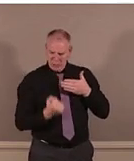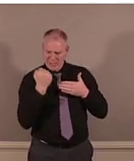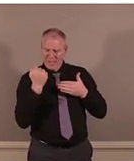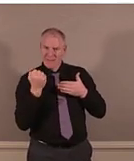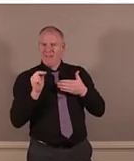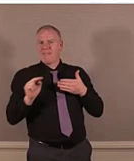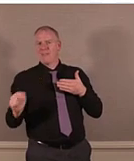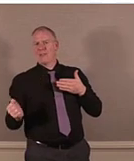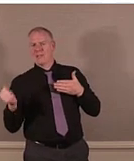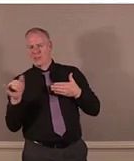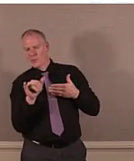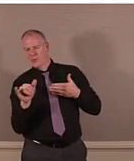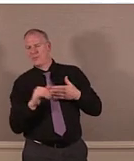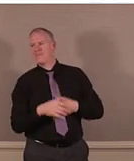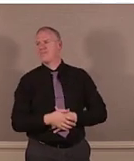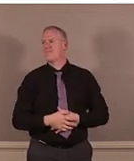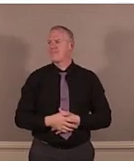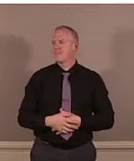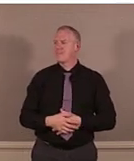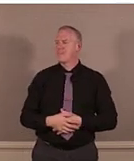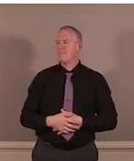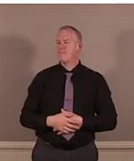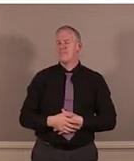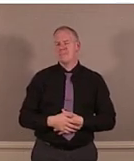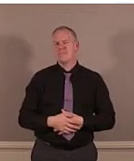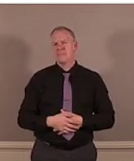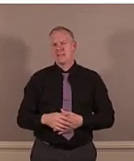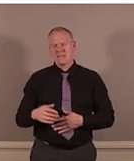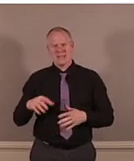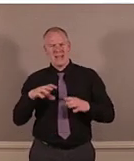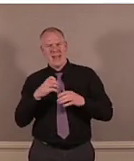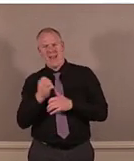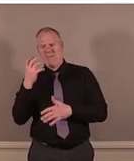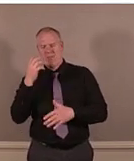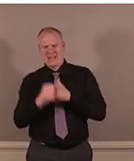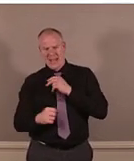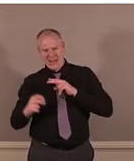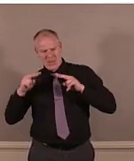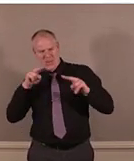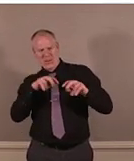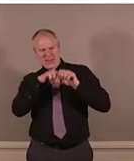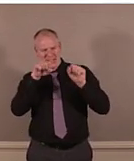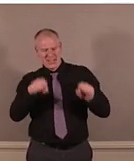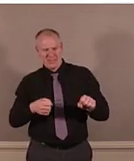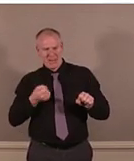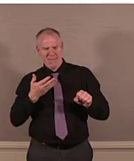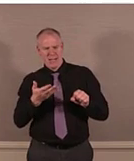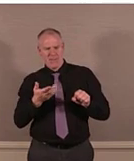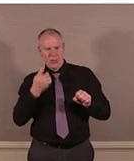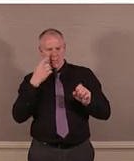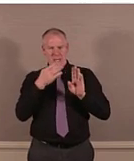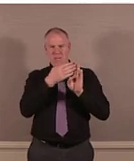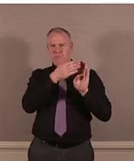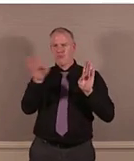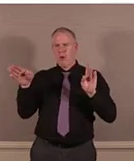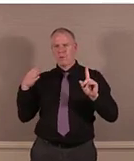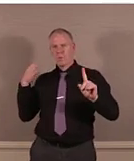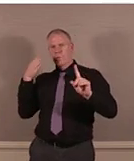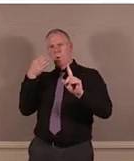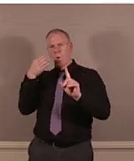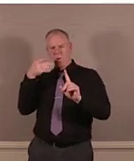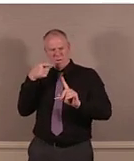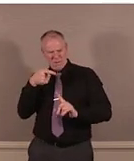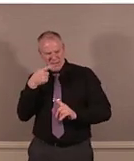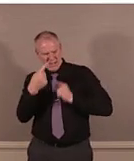Or is it not success? And what consumes us each day when we look at the VET systems is to look at these broader goals of